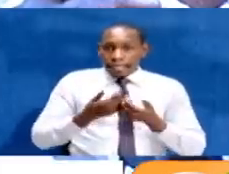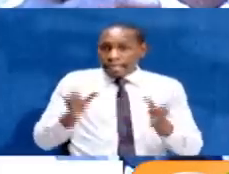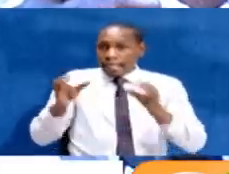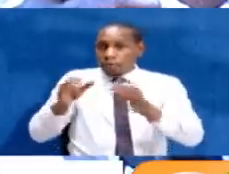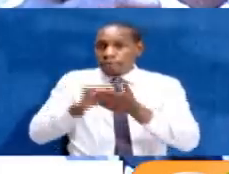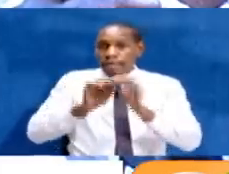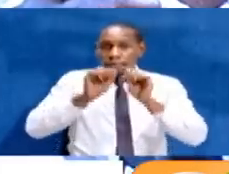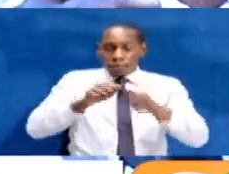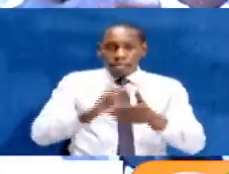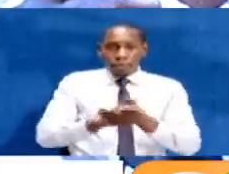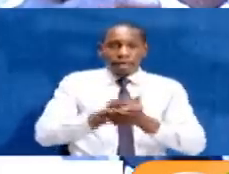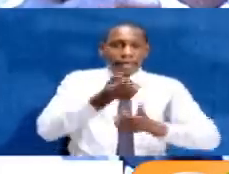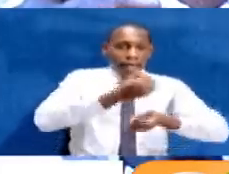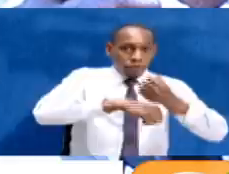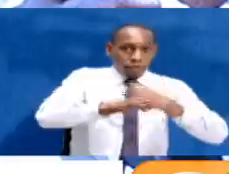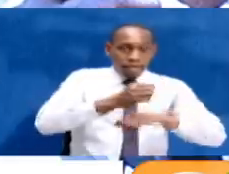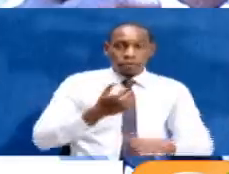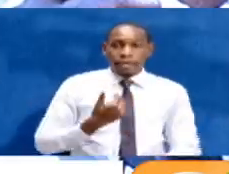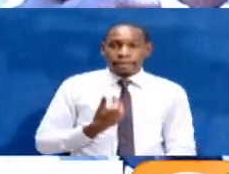anything that can move